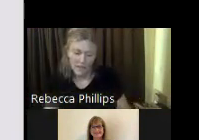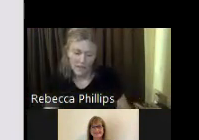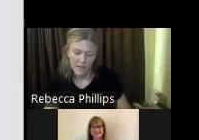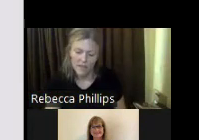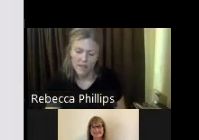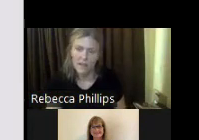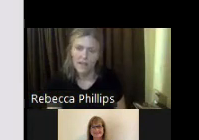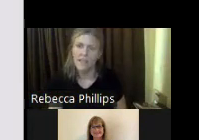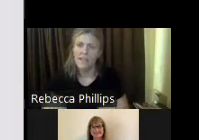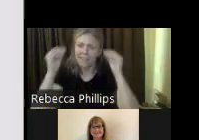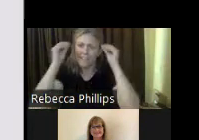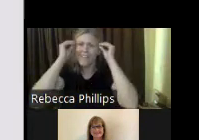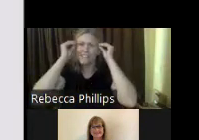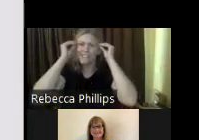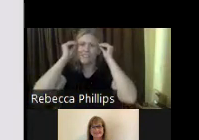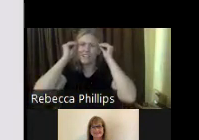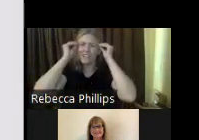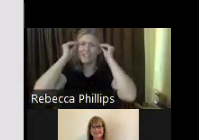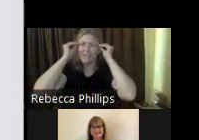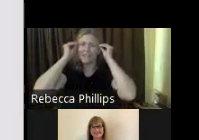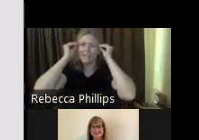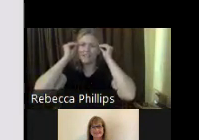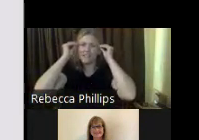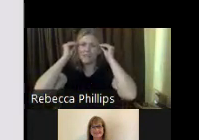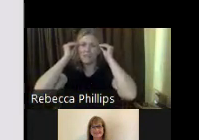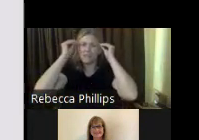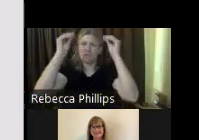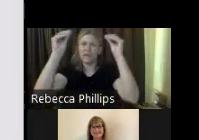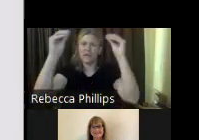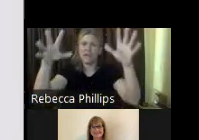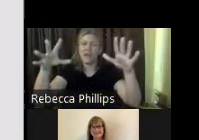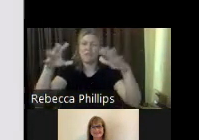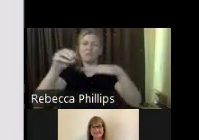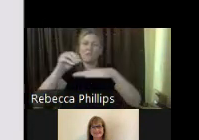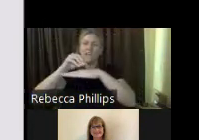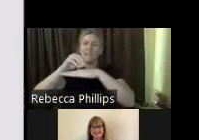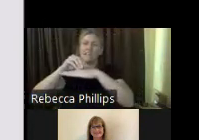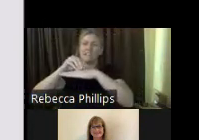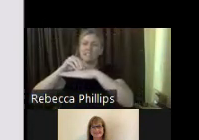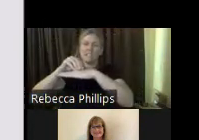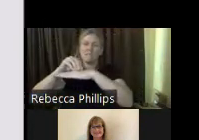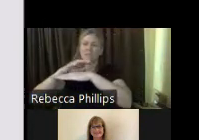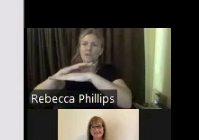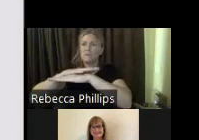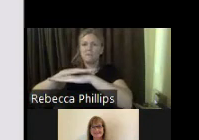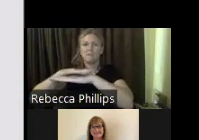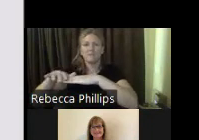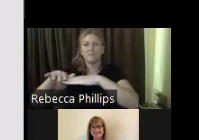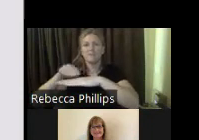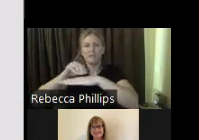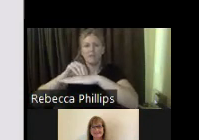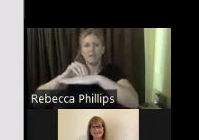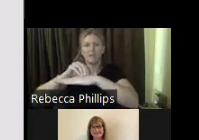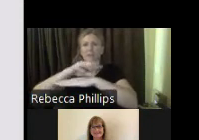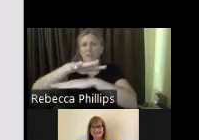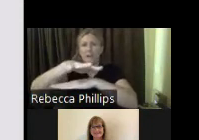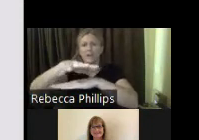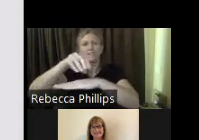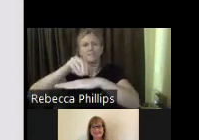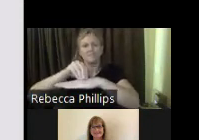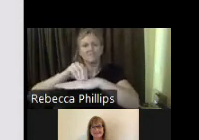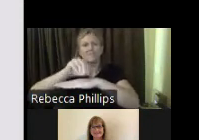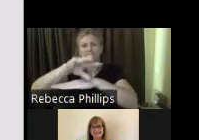teach. Yeah, so that's what I was trying to think, like with teach, you're coming from the brain out, but advise, I guess, is coming from big I'm group.